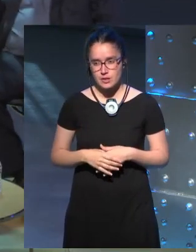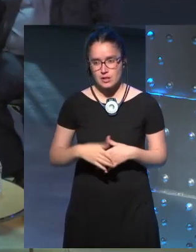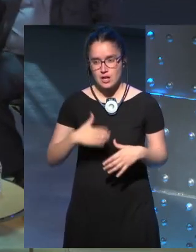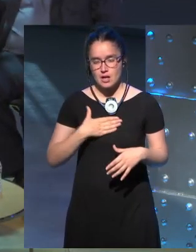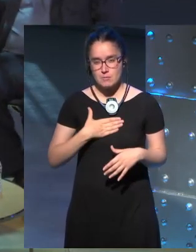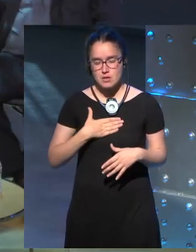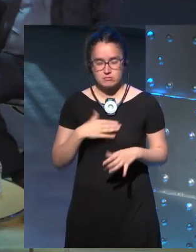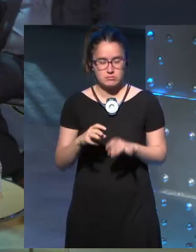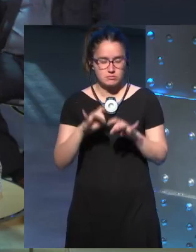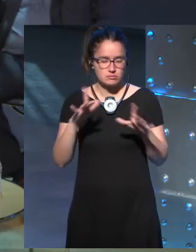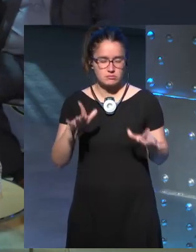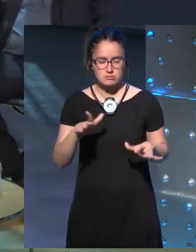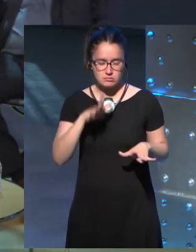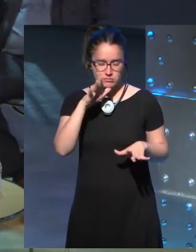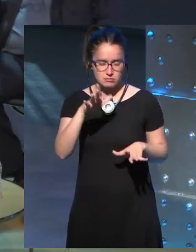about Zidane,